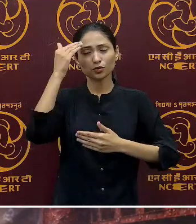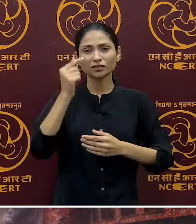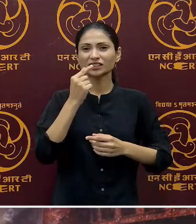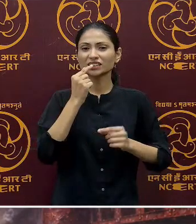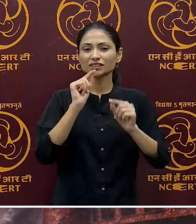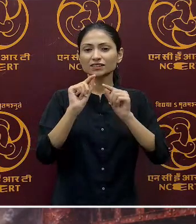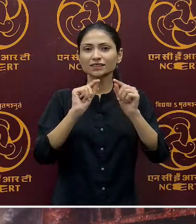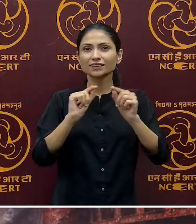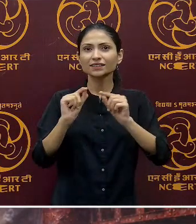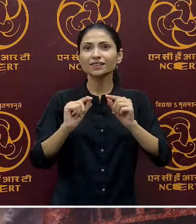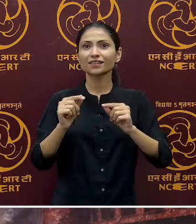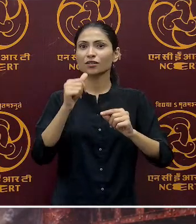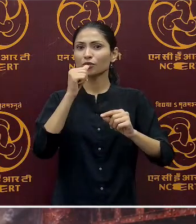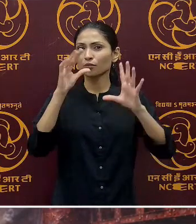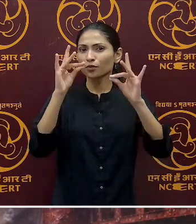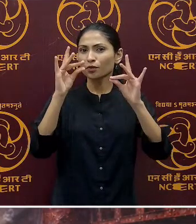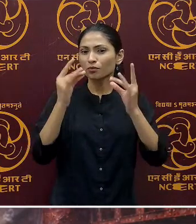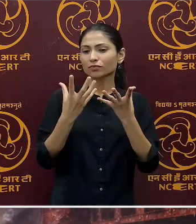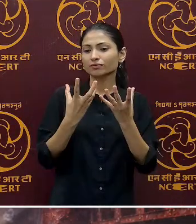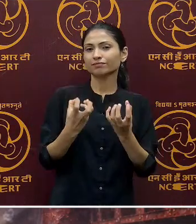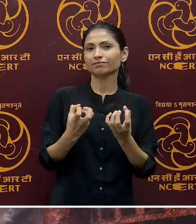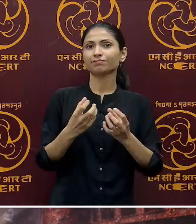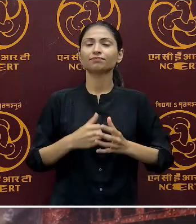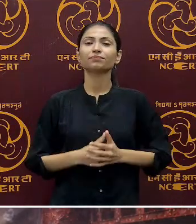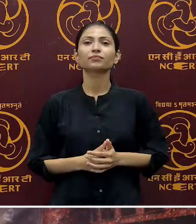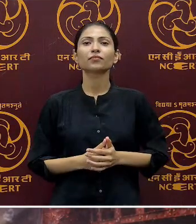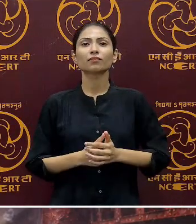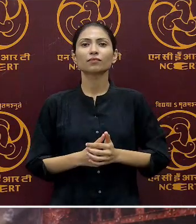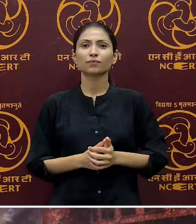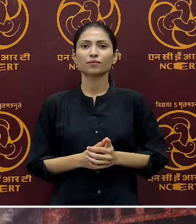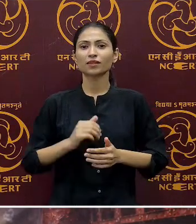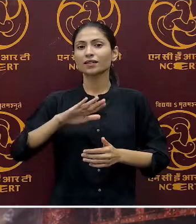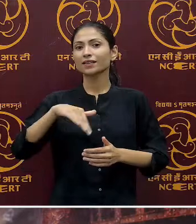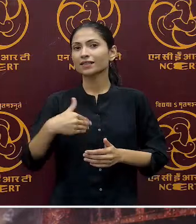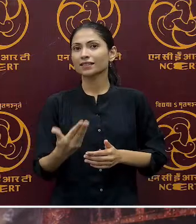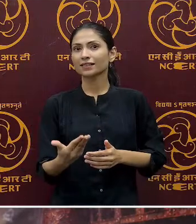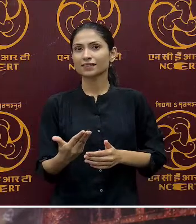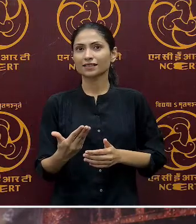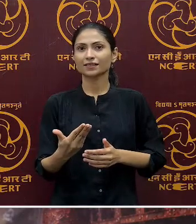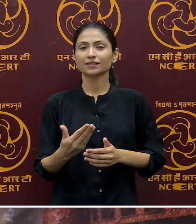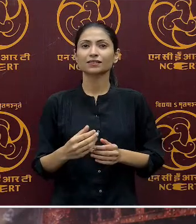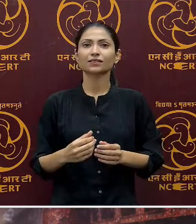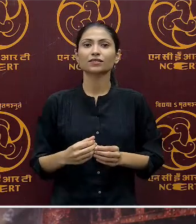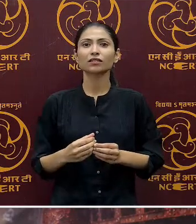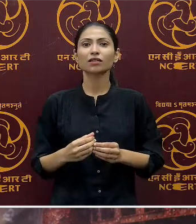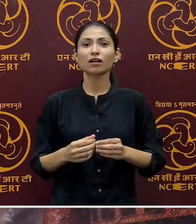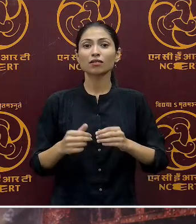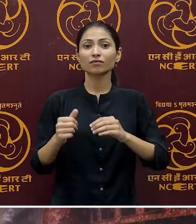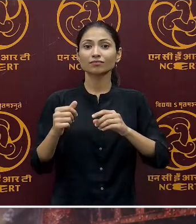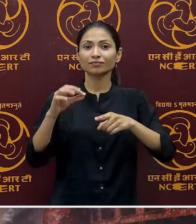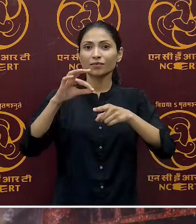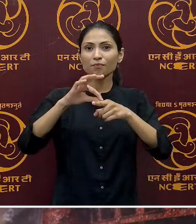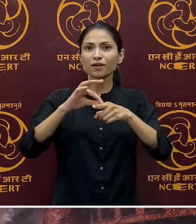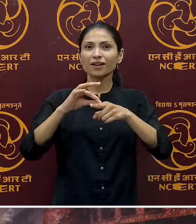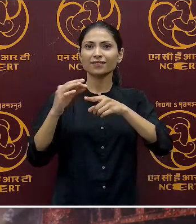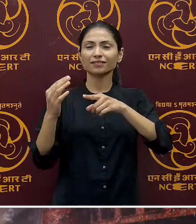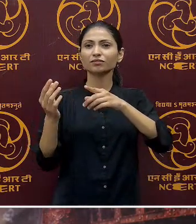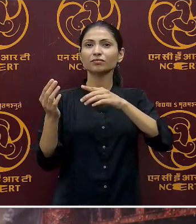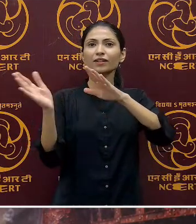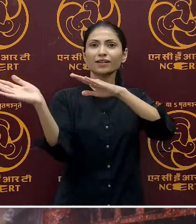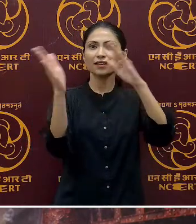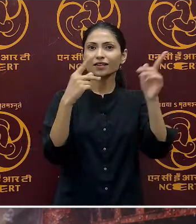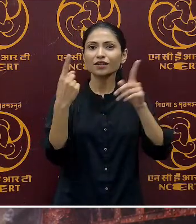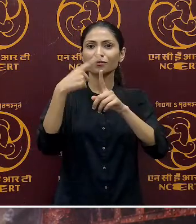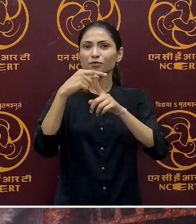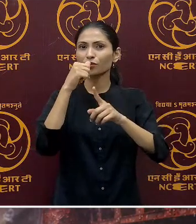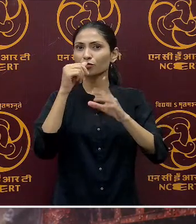Next, gradual deterioration of metals due to air and water is called corrosion. Next, the correct one is showing